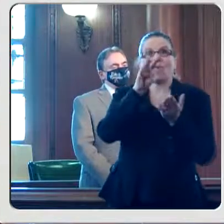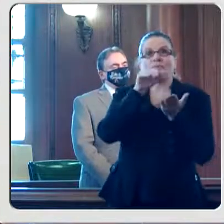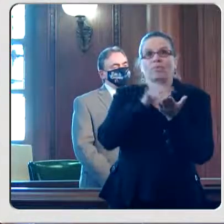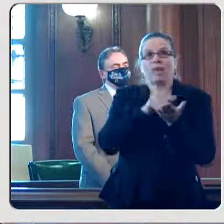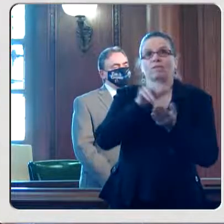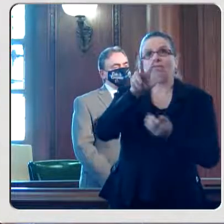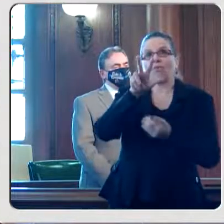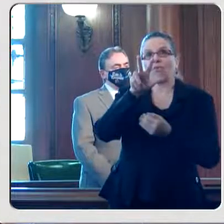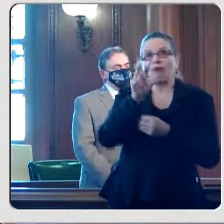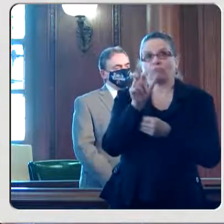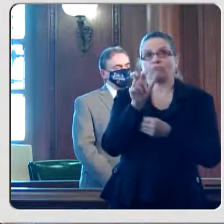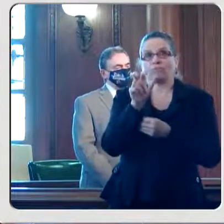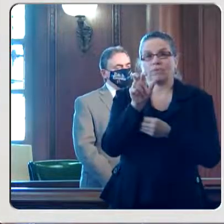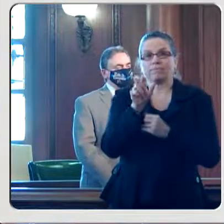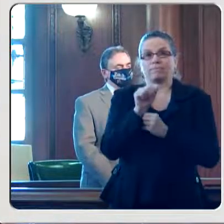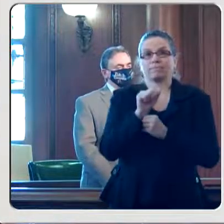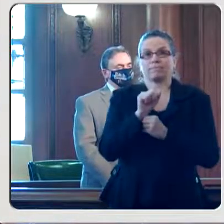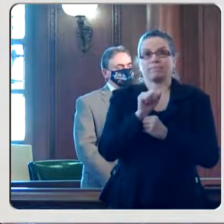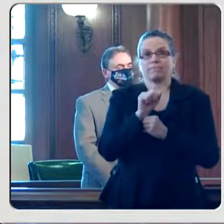4,342 cases, which is